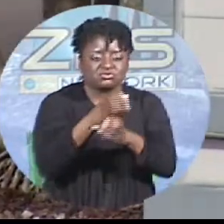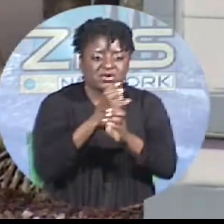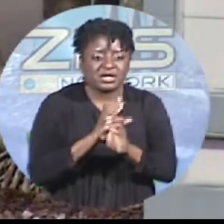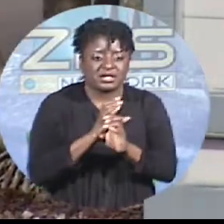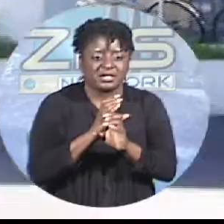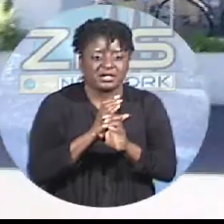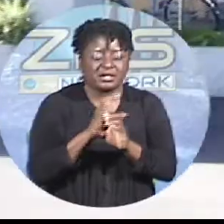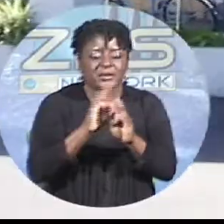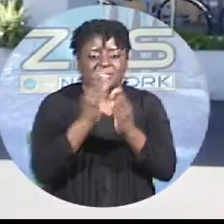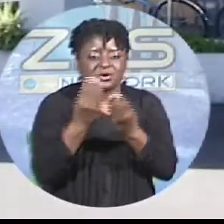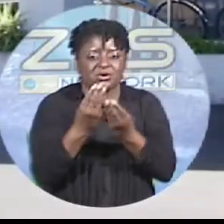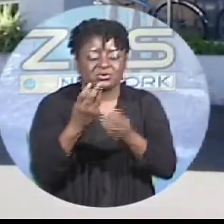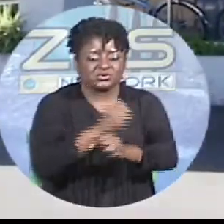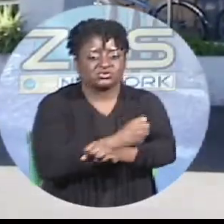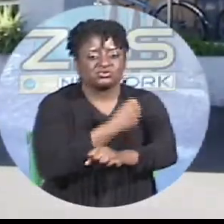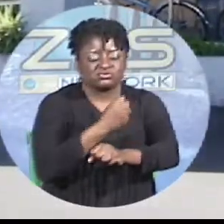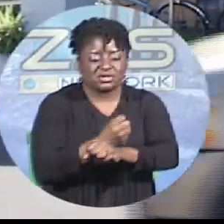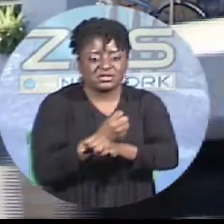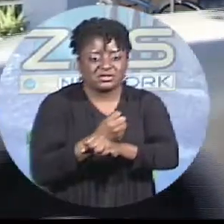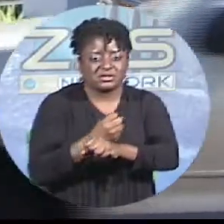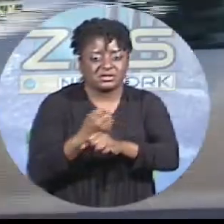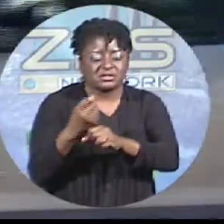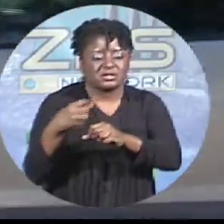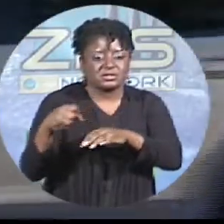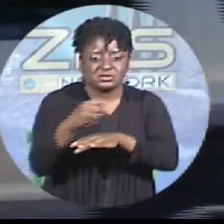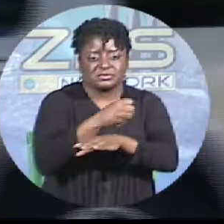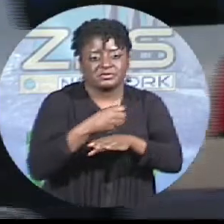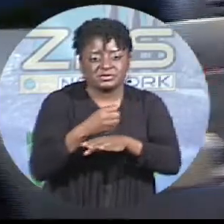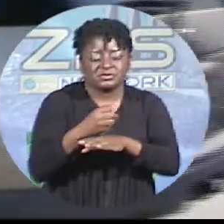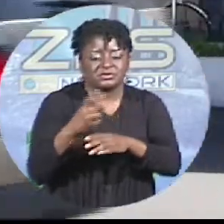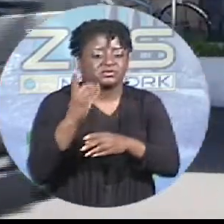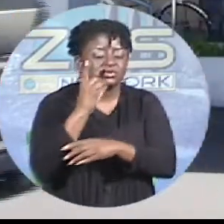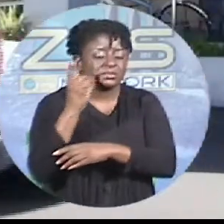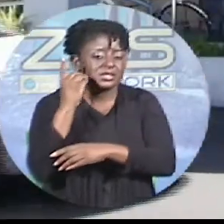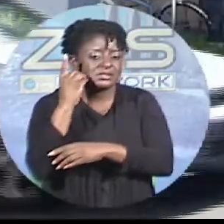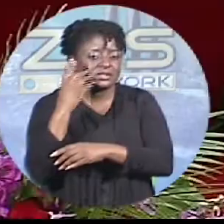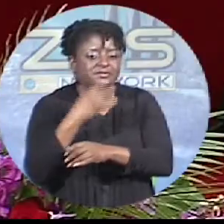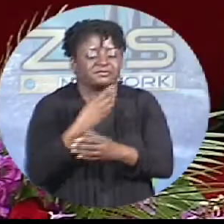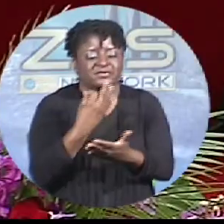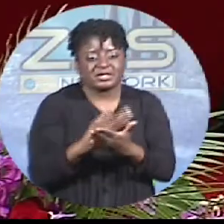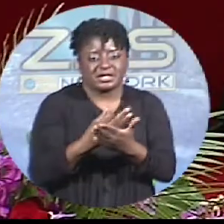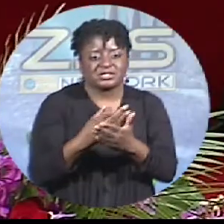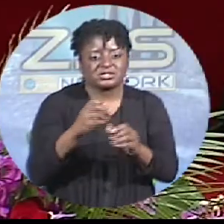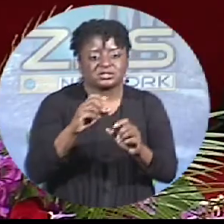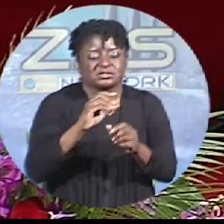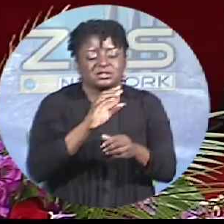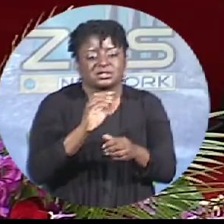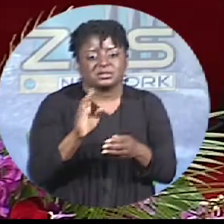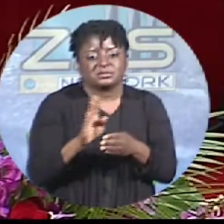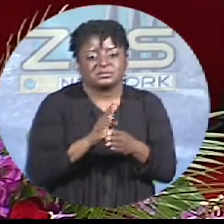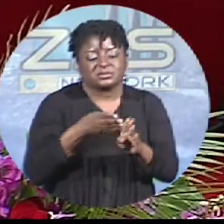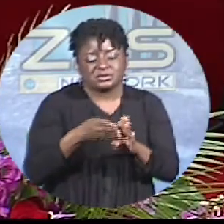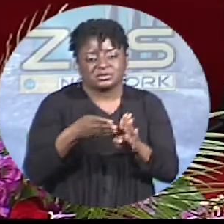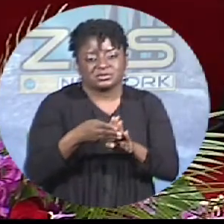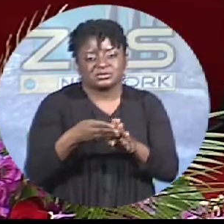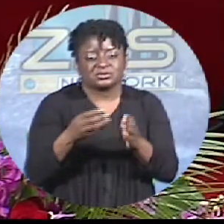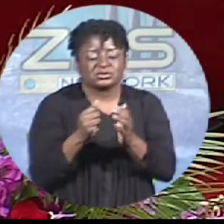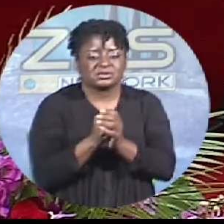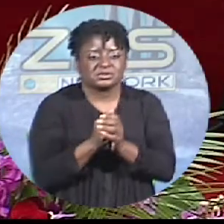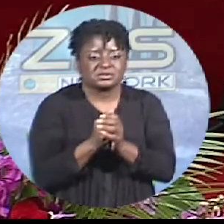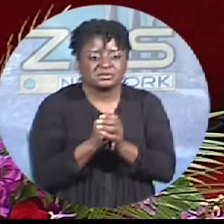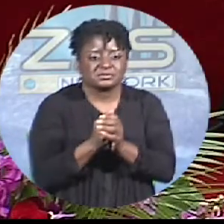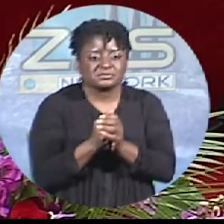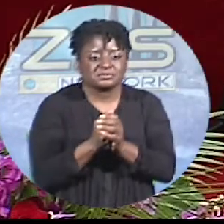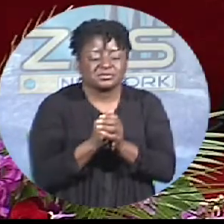and strengthen the oversight of domestic and international financial institutions. Governor General Her Excellency Dame Marguerite Pinling